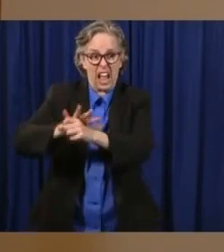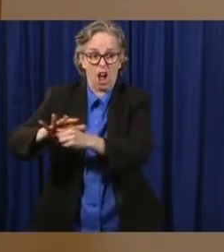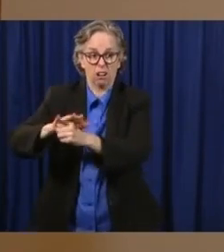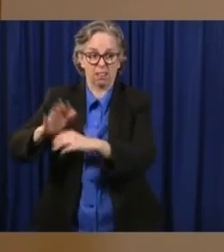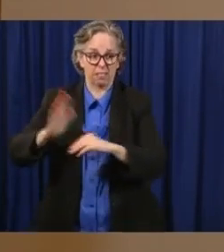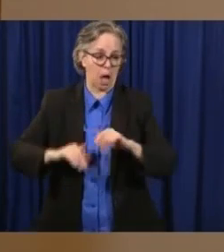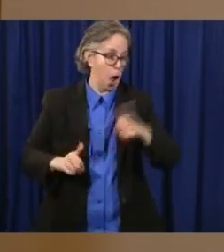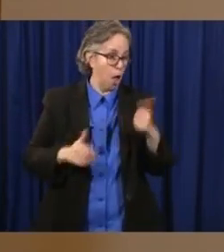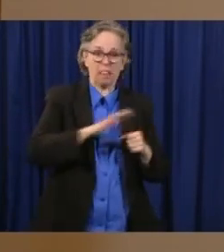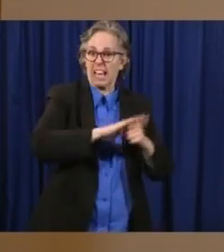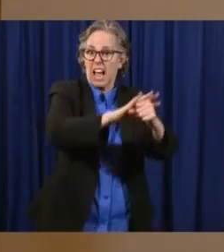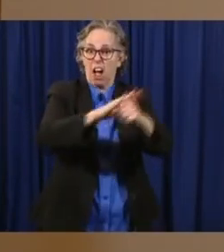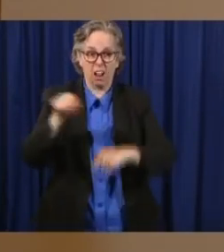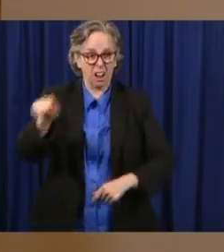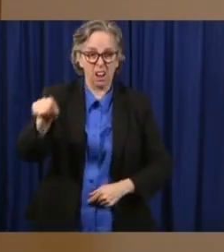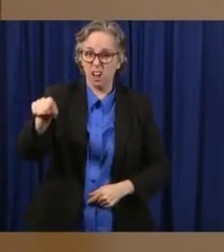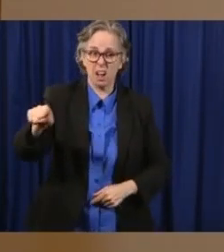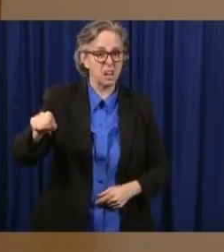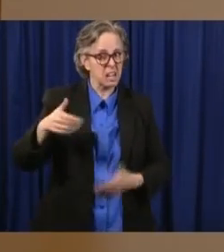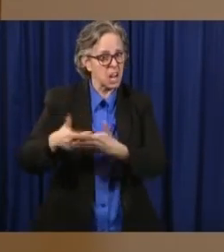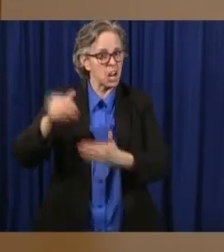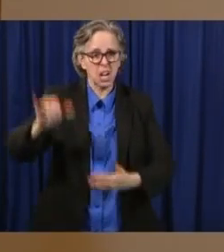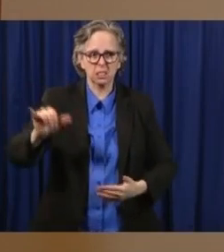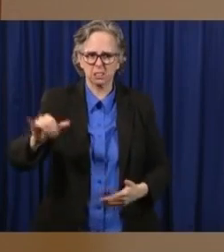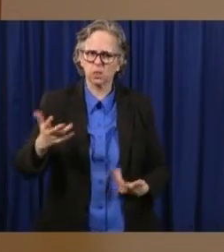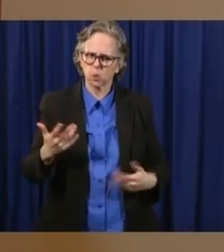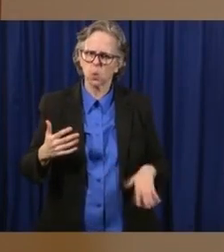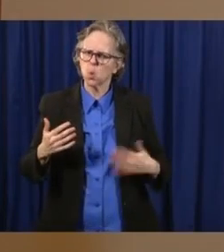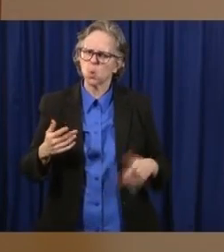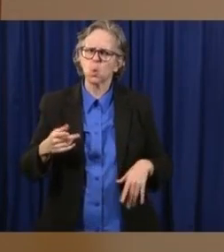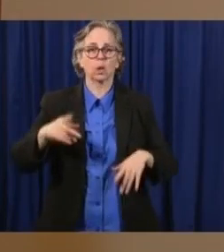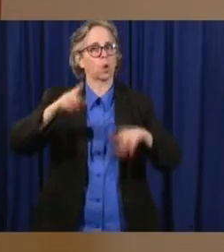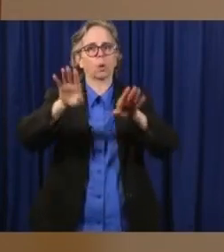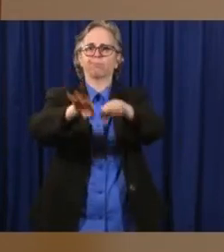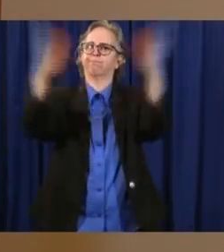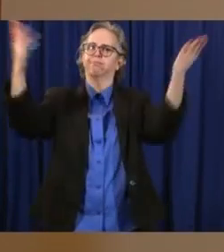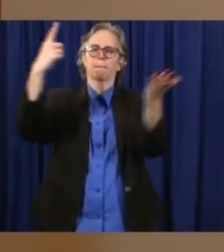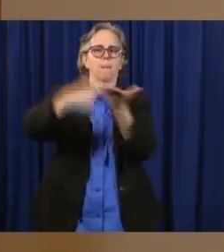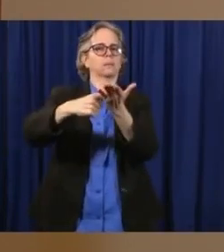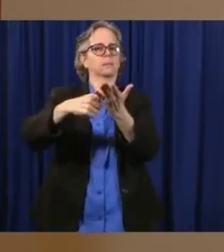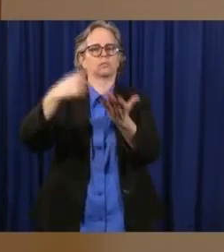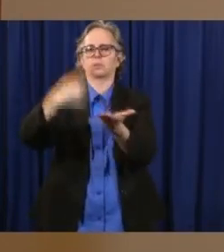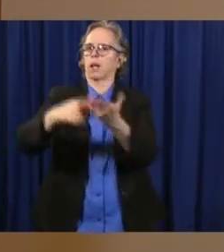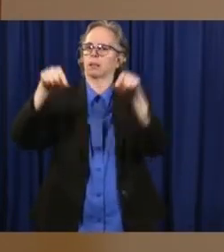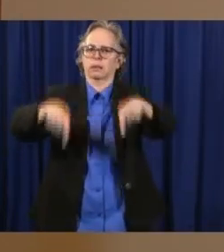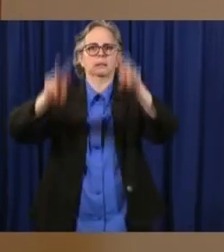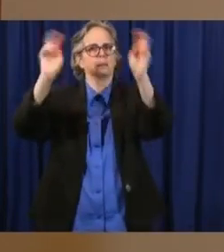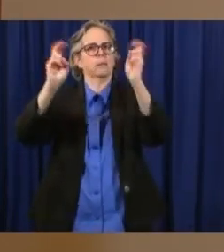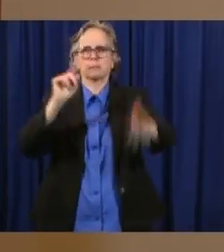but it's one our nation needs to have. Thank you, and thank you for your work. Thank you.